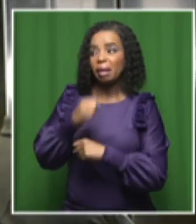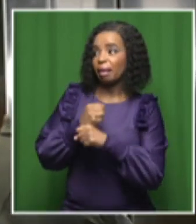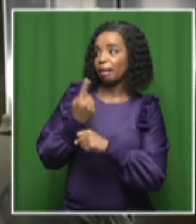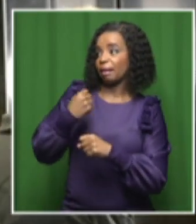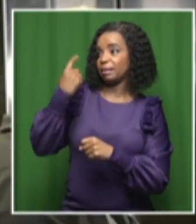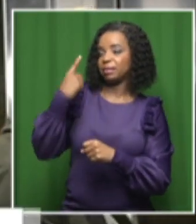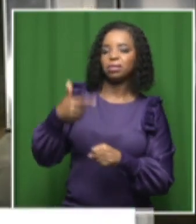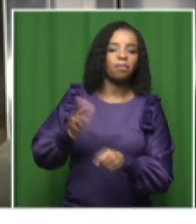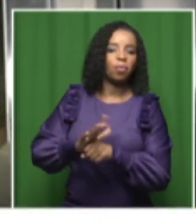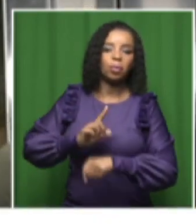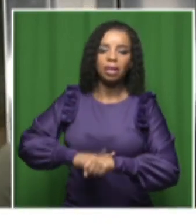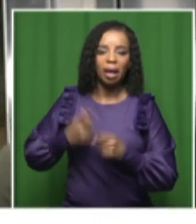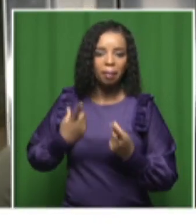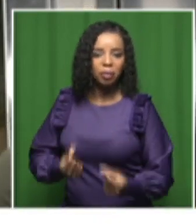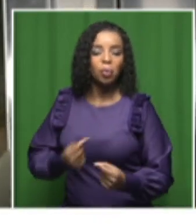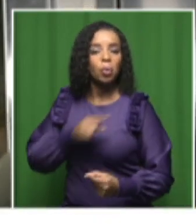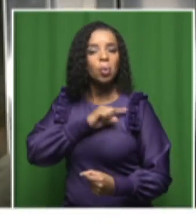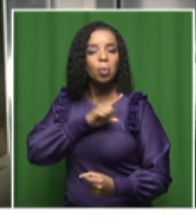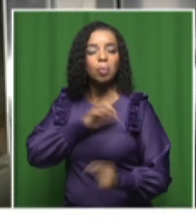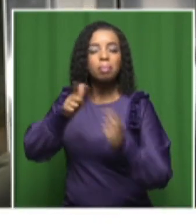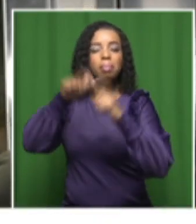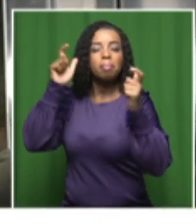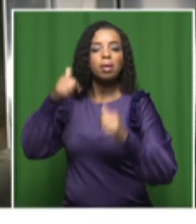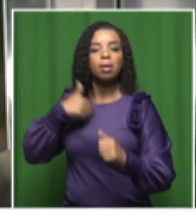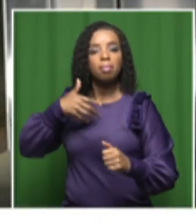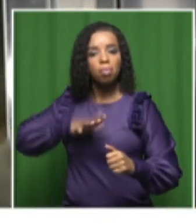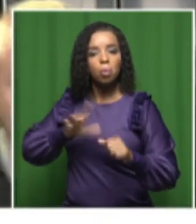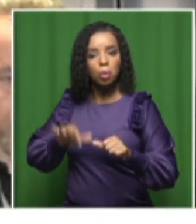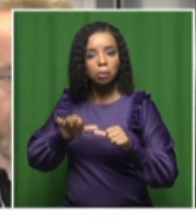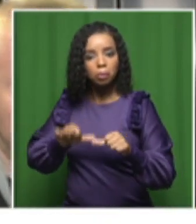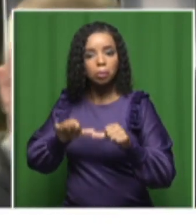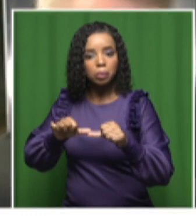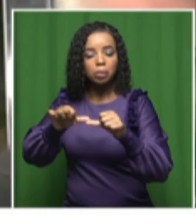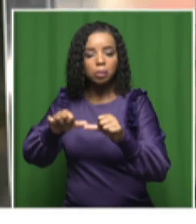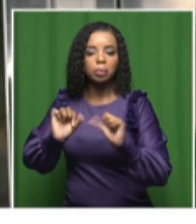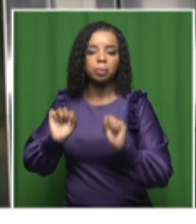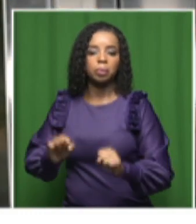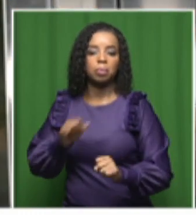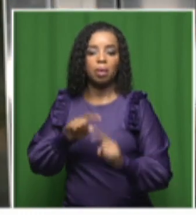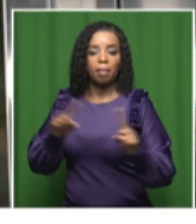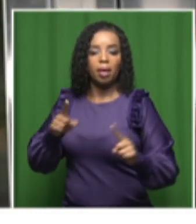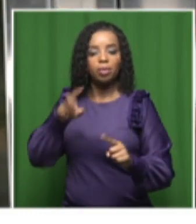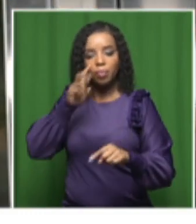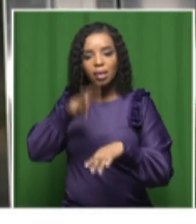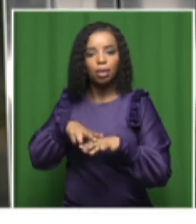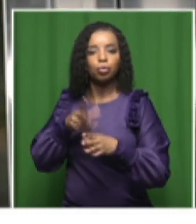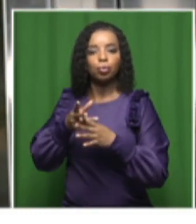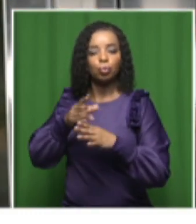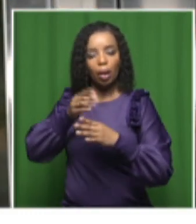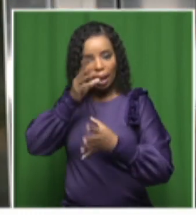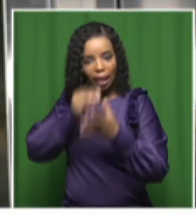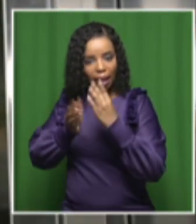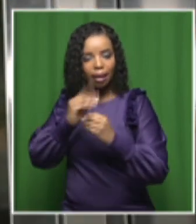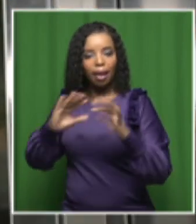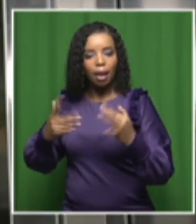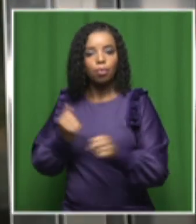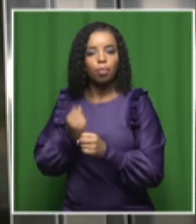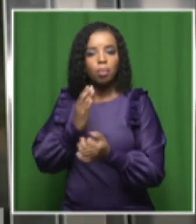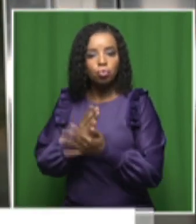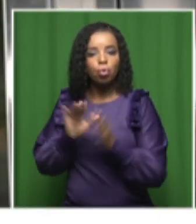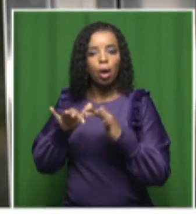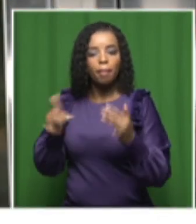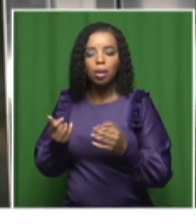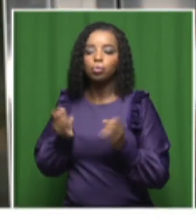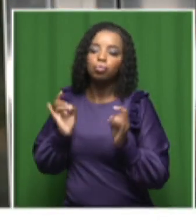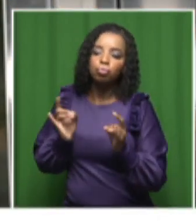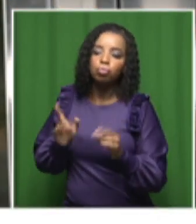was monetizing and making it sustainable. But with the likes of YouTube and Google, we've obviously been able to learn how to make it sustainable and learn how to be the best type